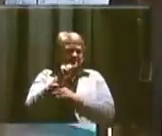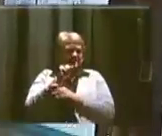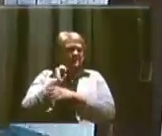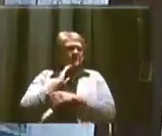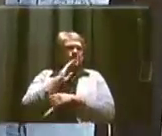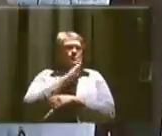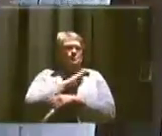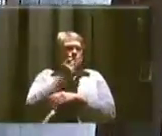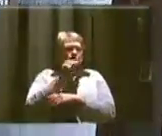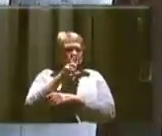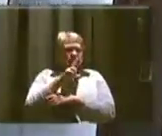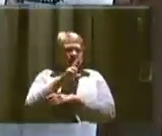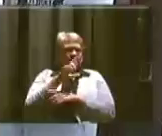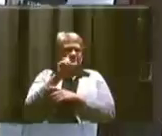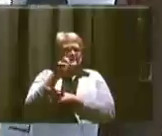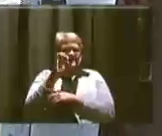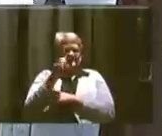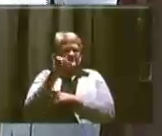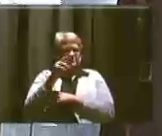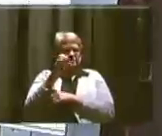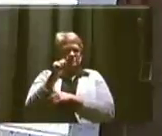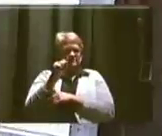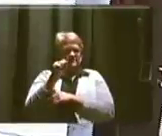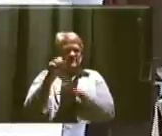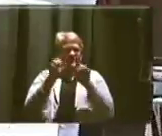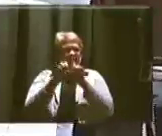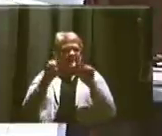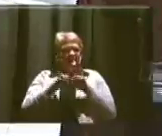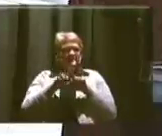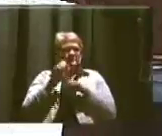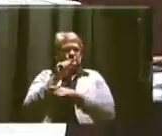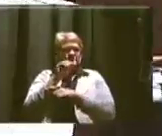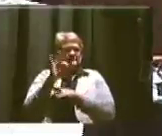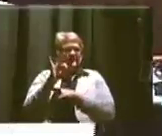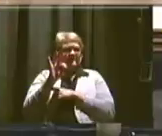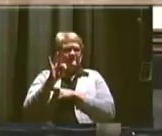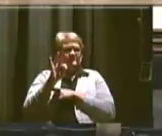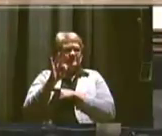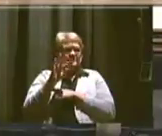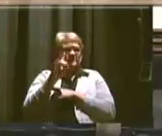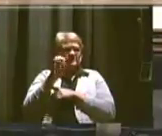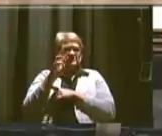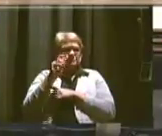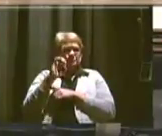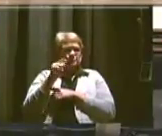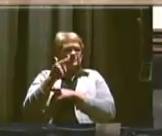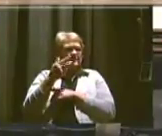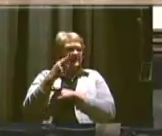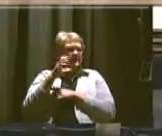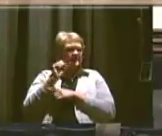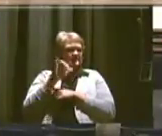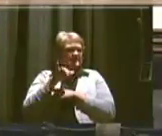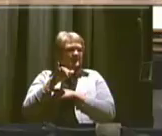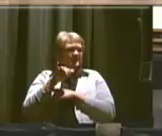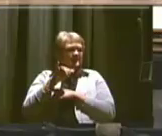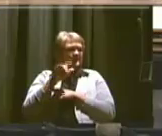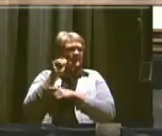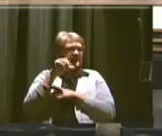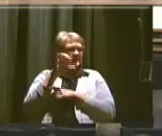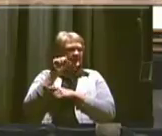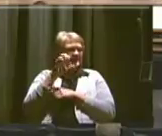David Jones Jr., and district staff, Dr. Dewey Hensley, Dr. Michael Razor, Dr. Alicia